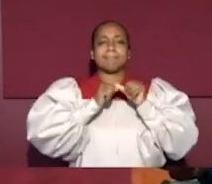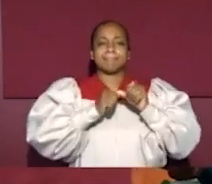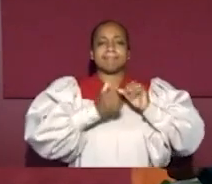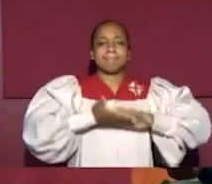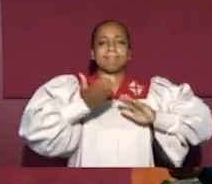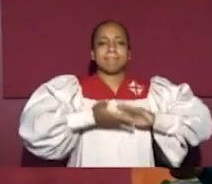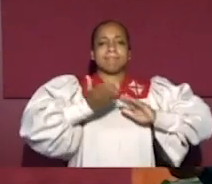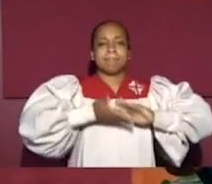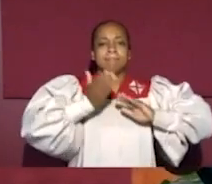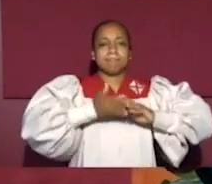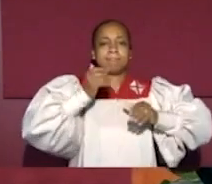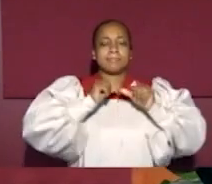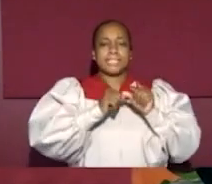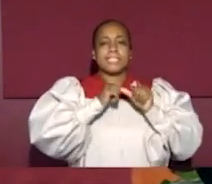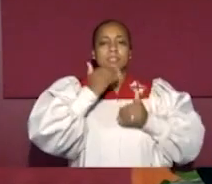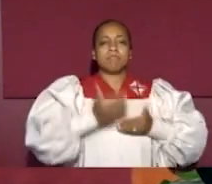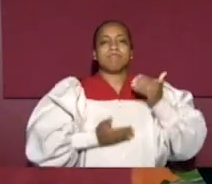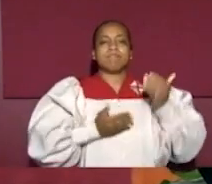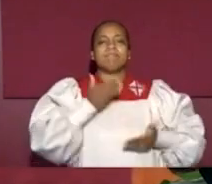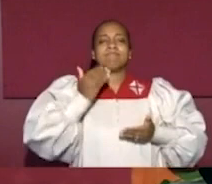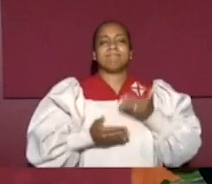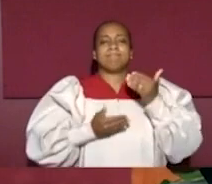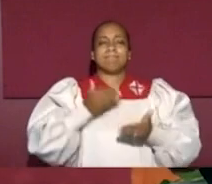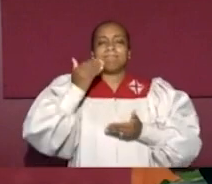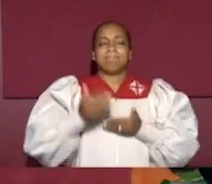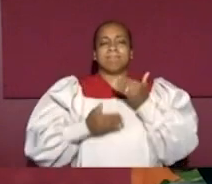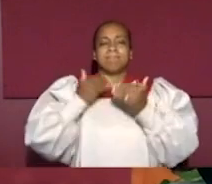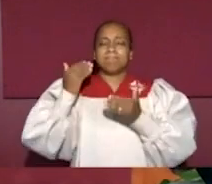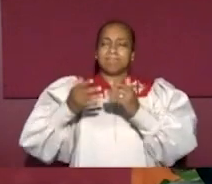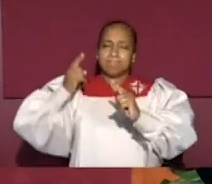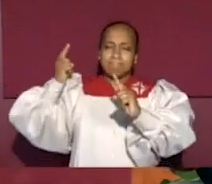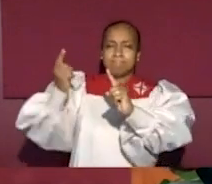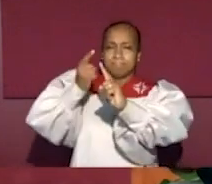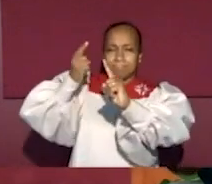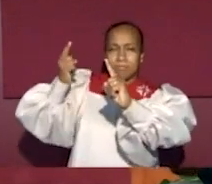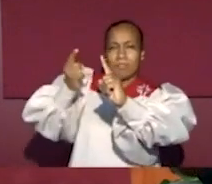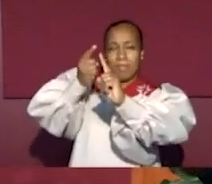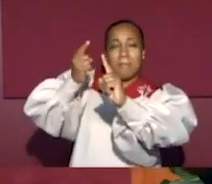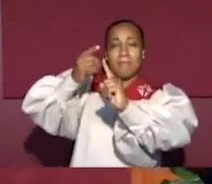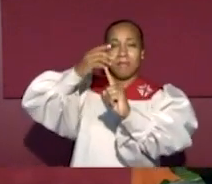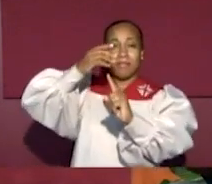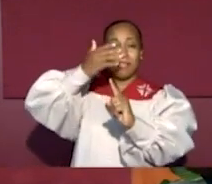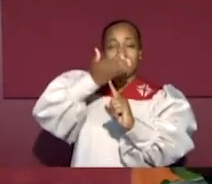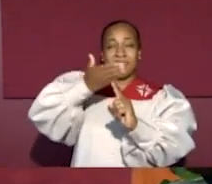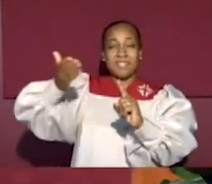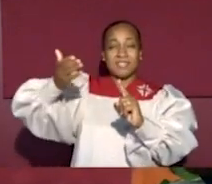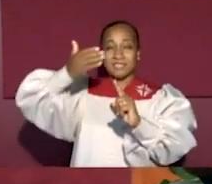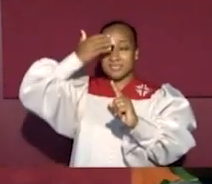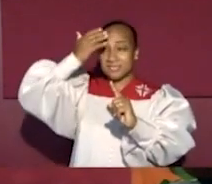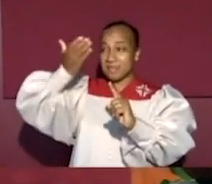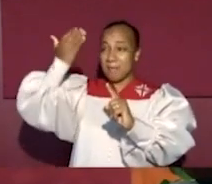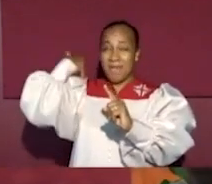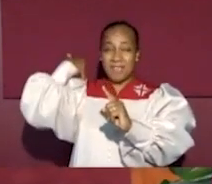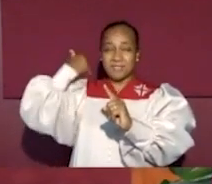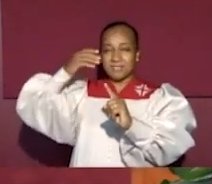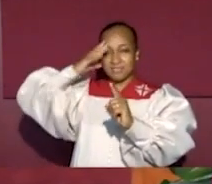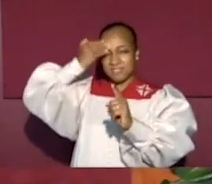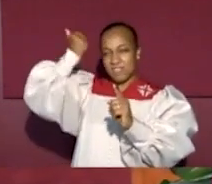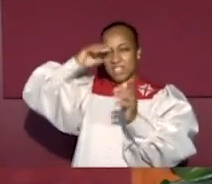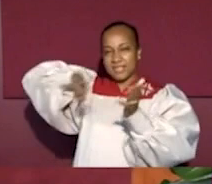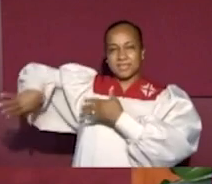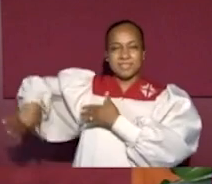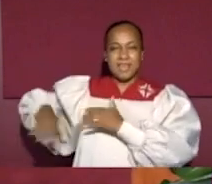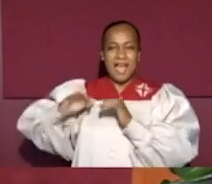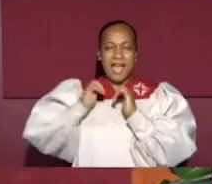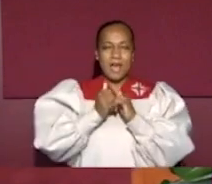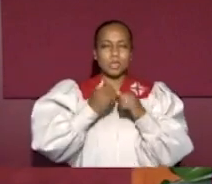that we are continuing to reach forward and forgetting those things that are past? We're talking about how to